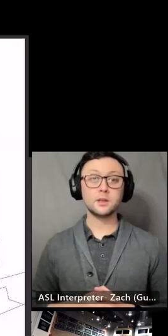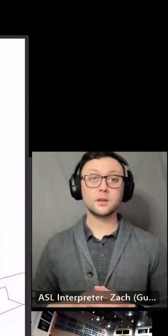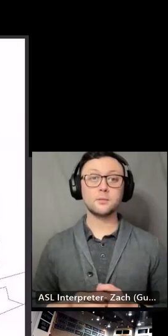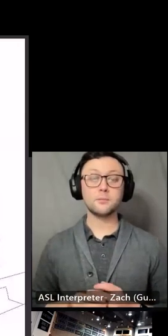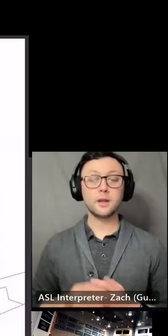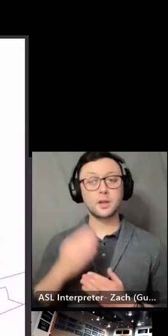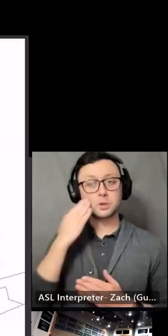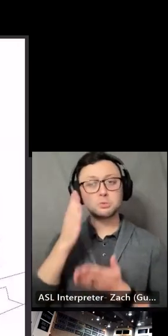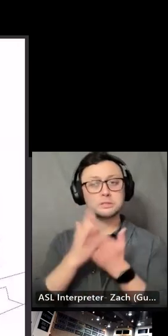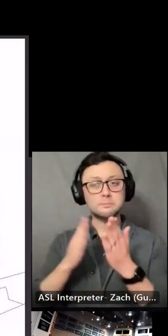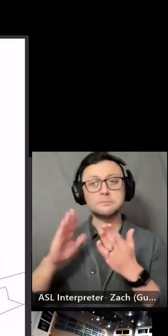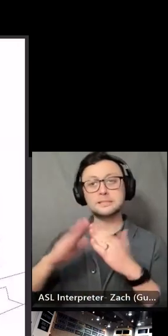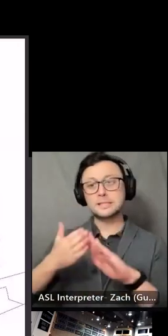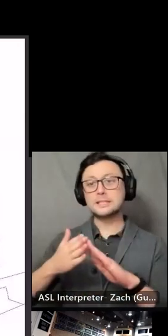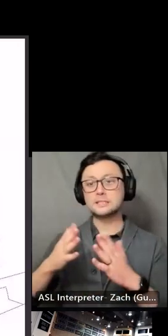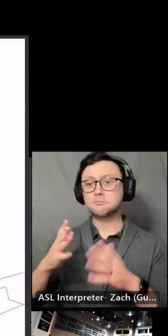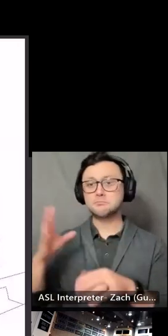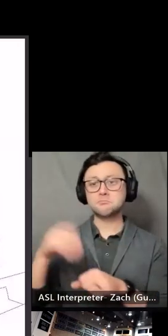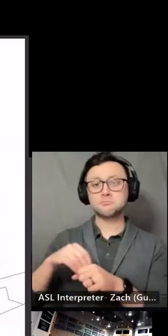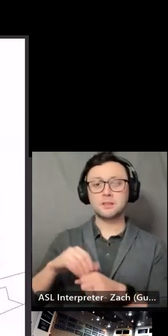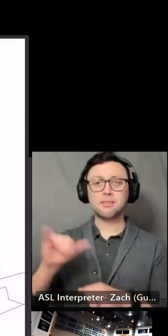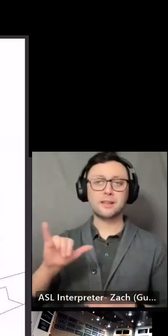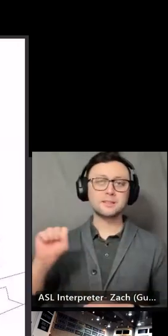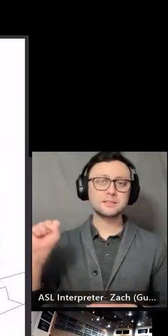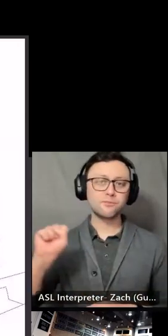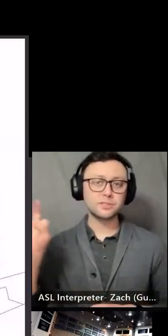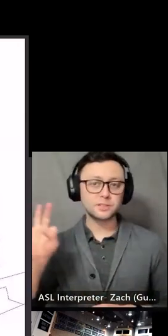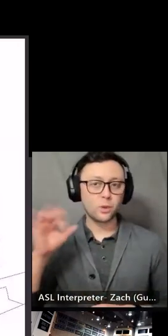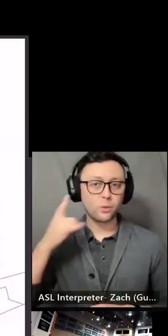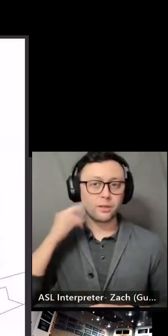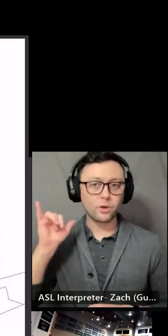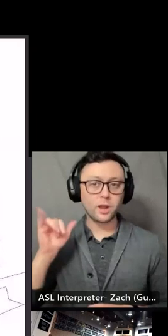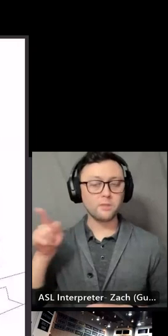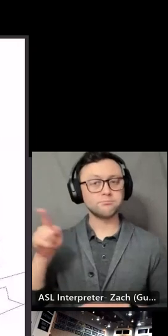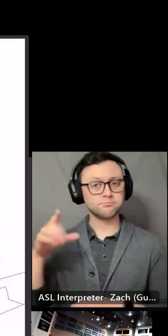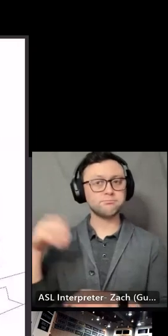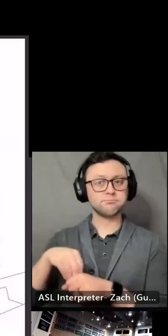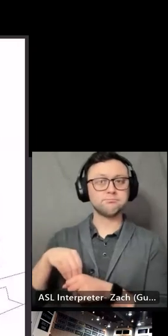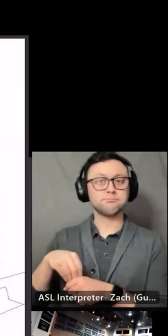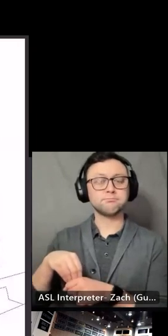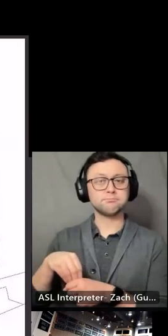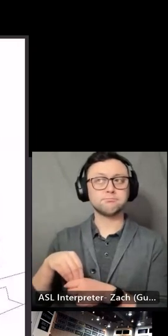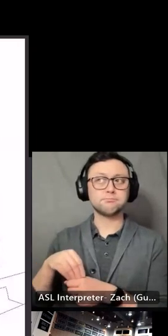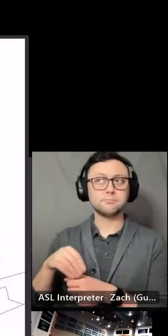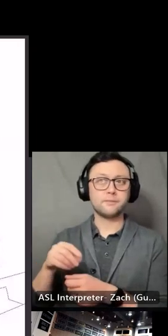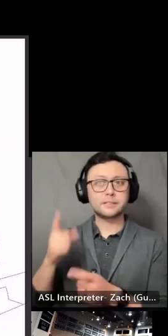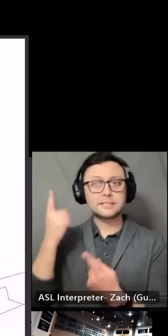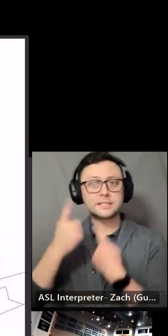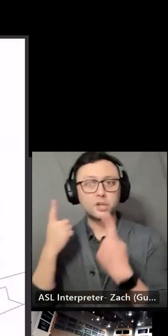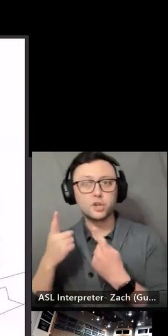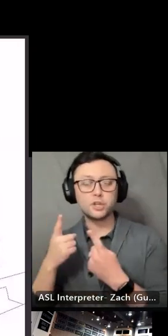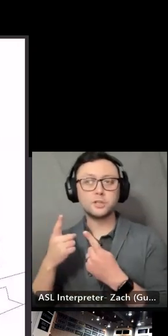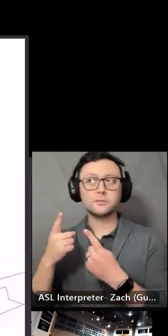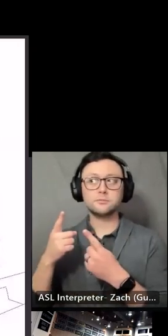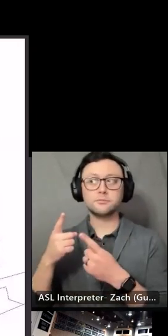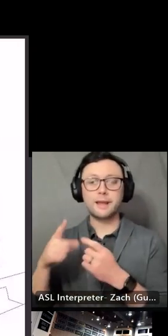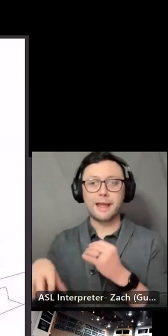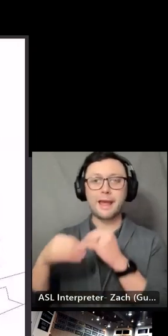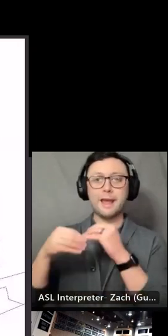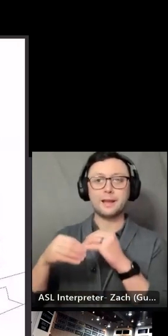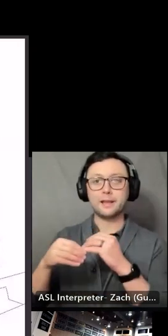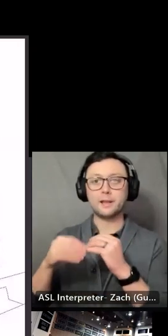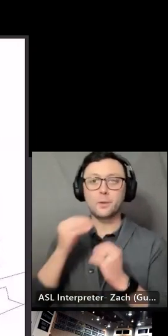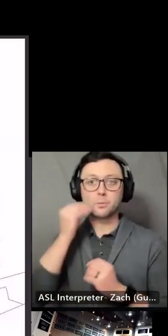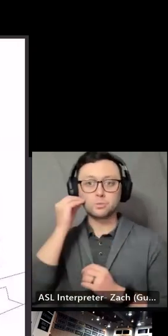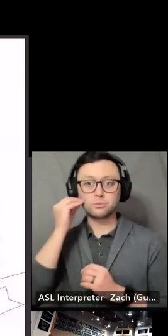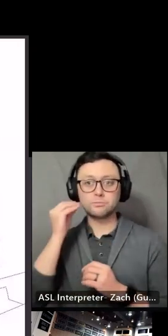this or are in the process of doing it, like San Francisco. And have you considered it? And if not,